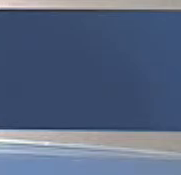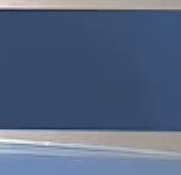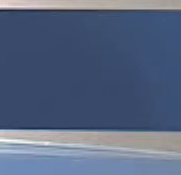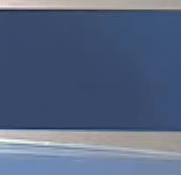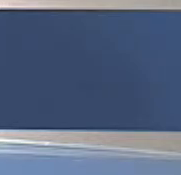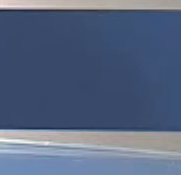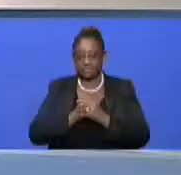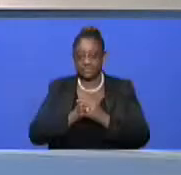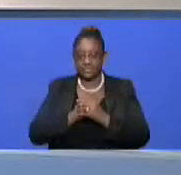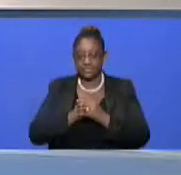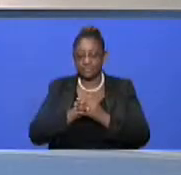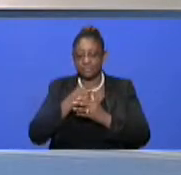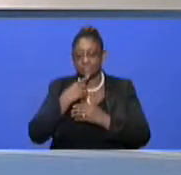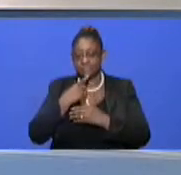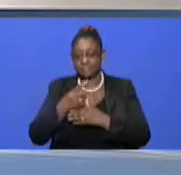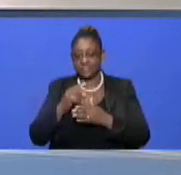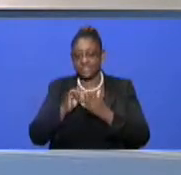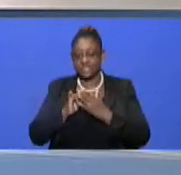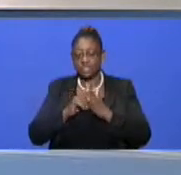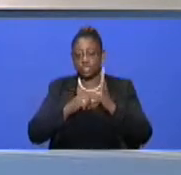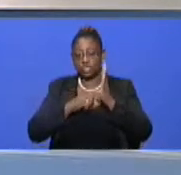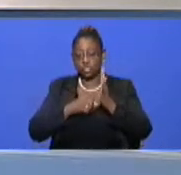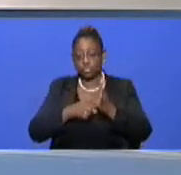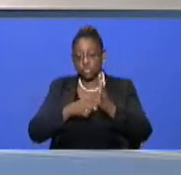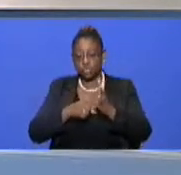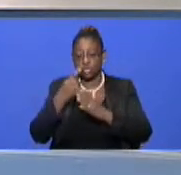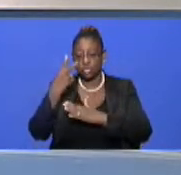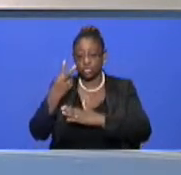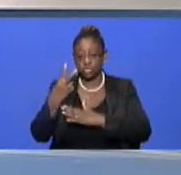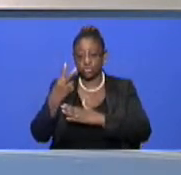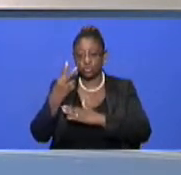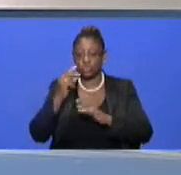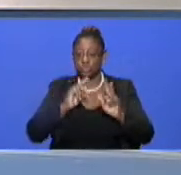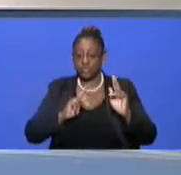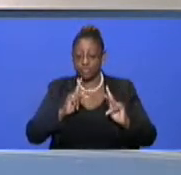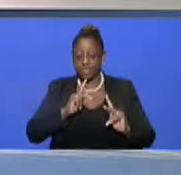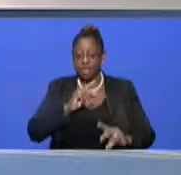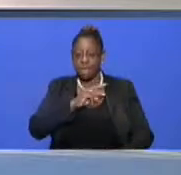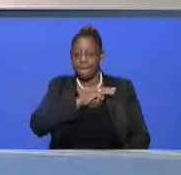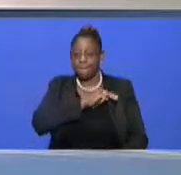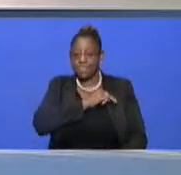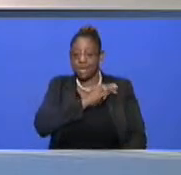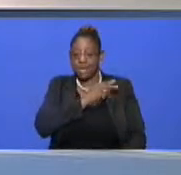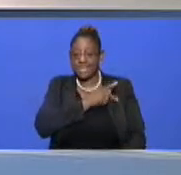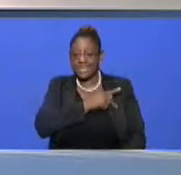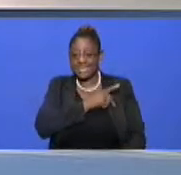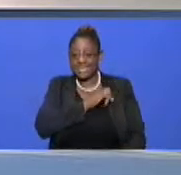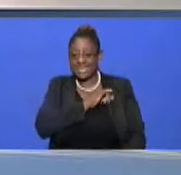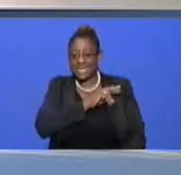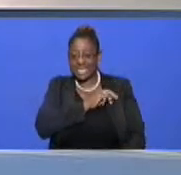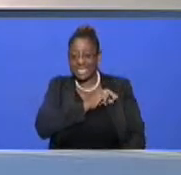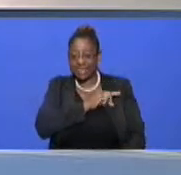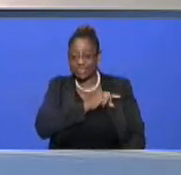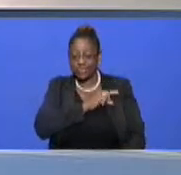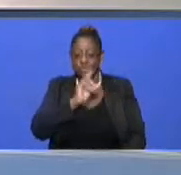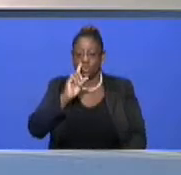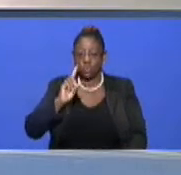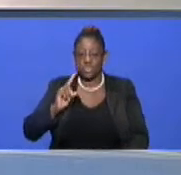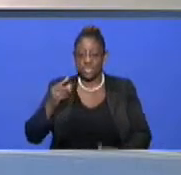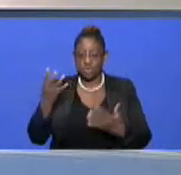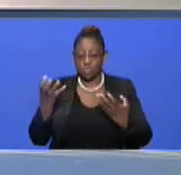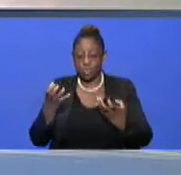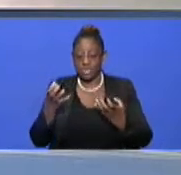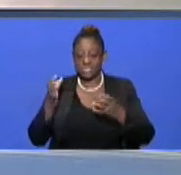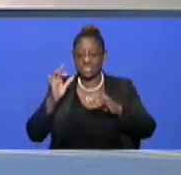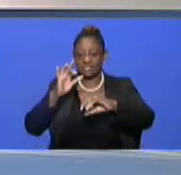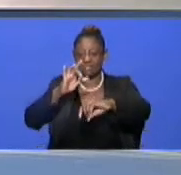Gallery. This time, though, it's exhibiting two Caribbean artists, Mark King and Rodell Warner, as the gallery's aim is to expand its